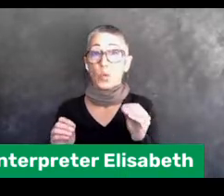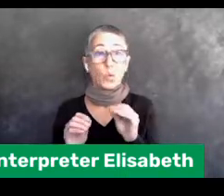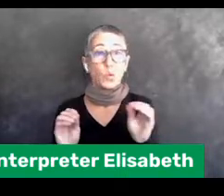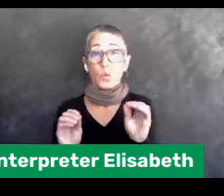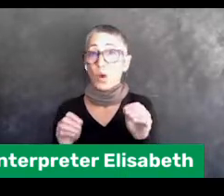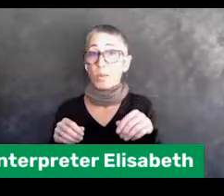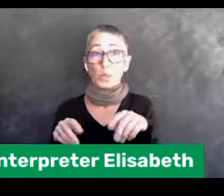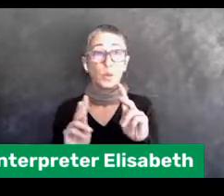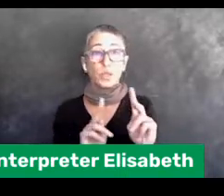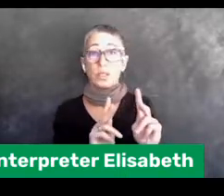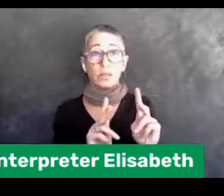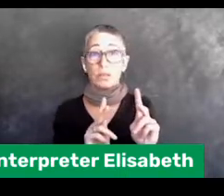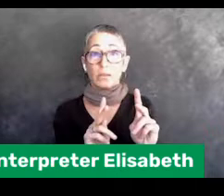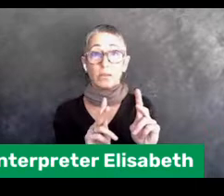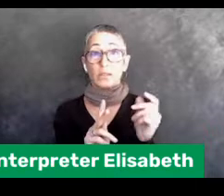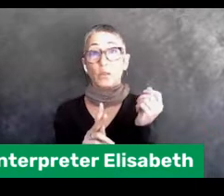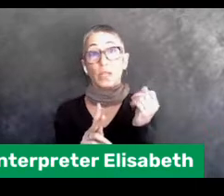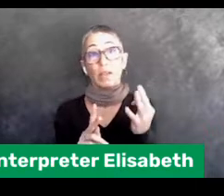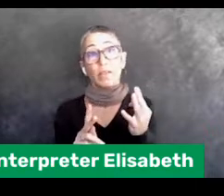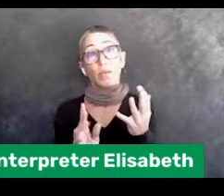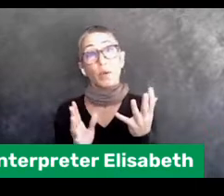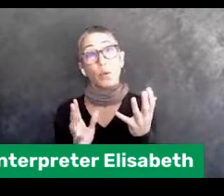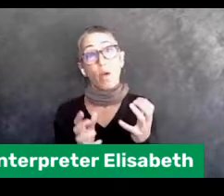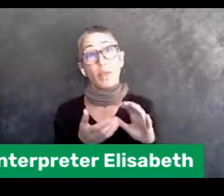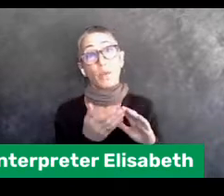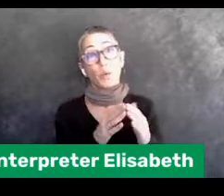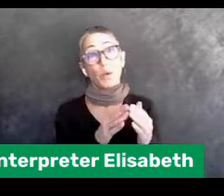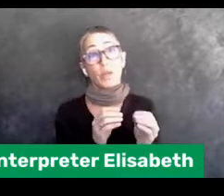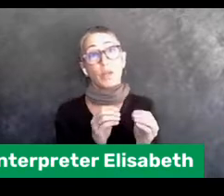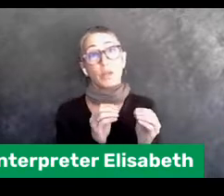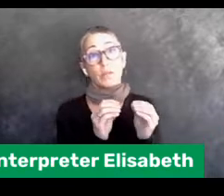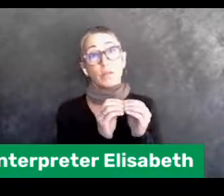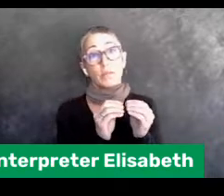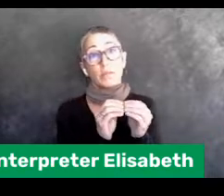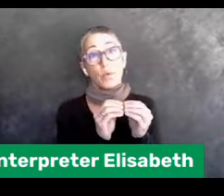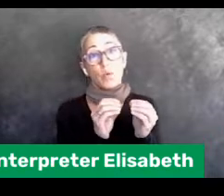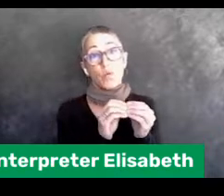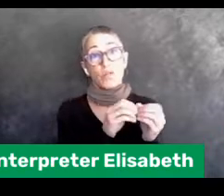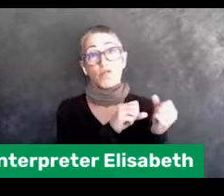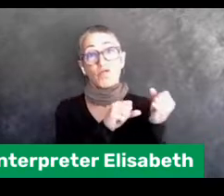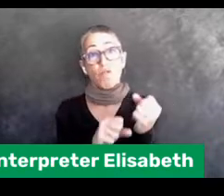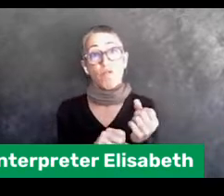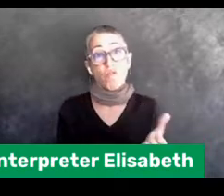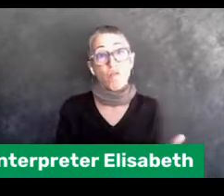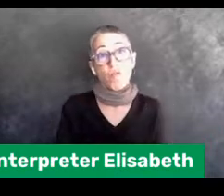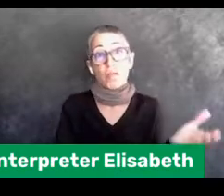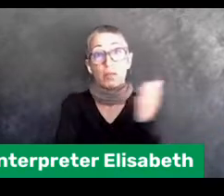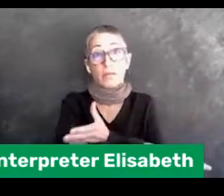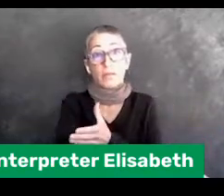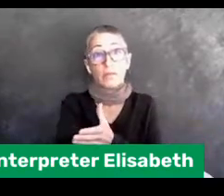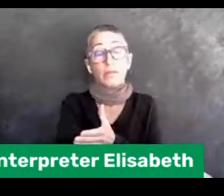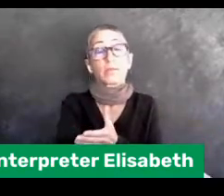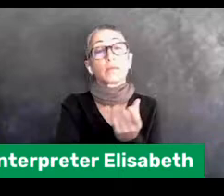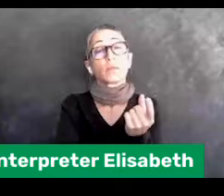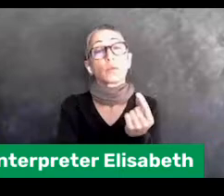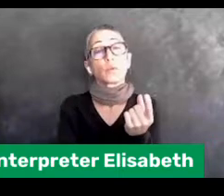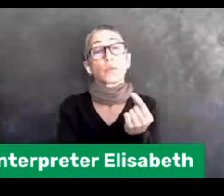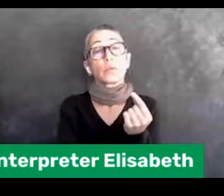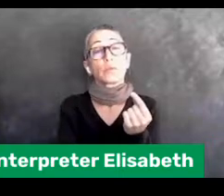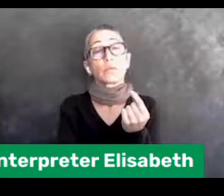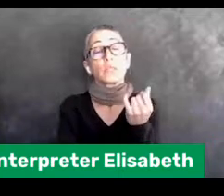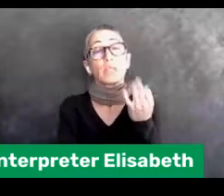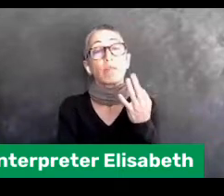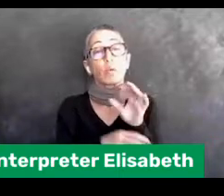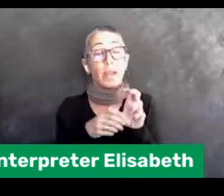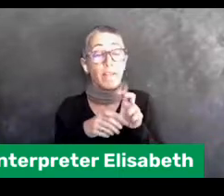must change if we want to strengthen our community. And with the investing our money back, we will be able to nurture